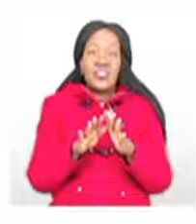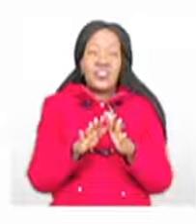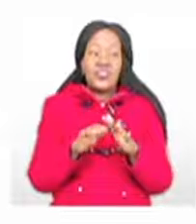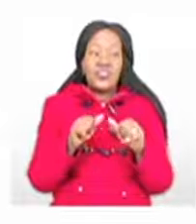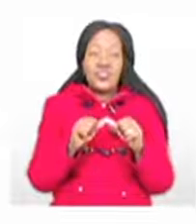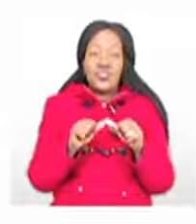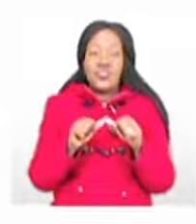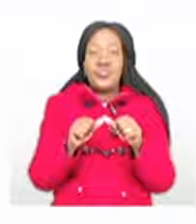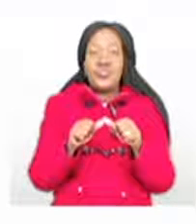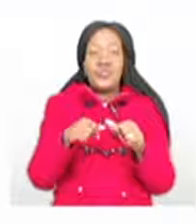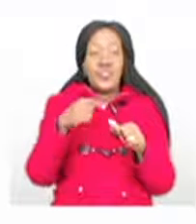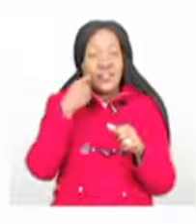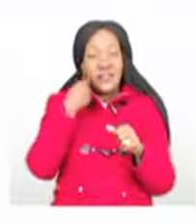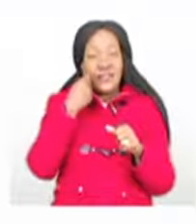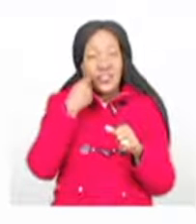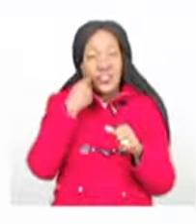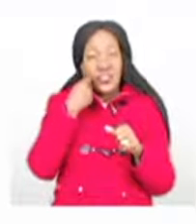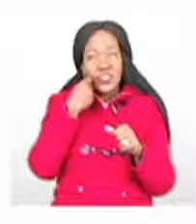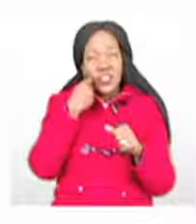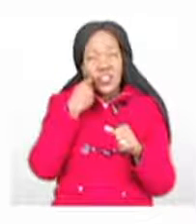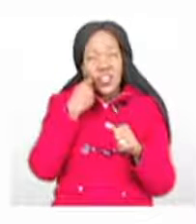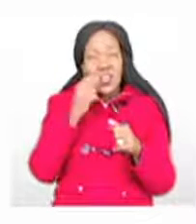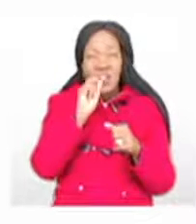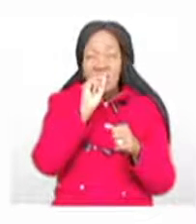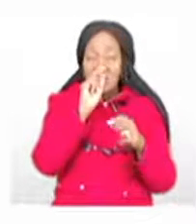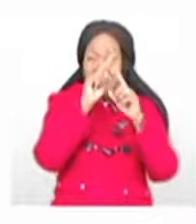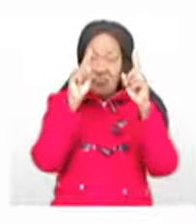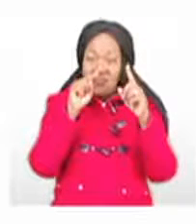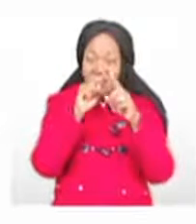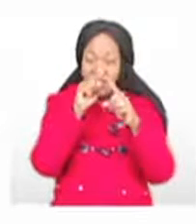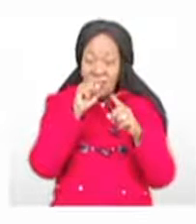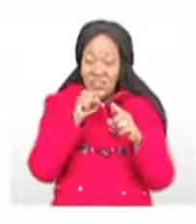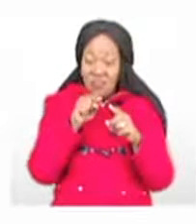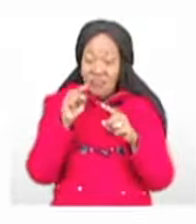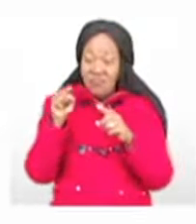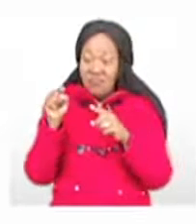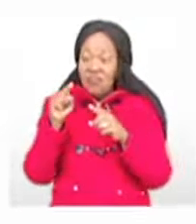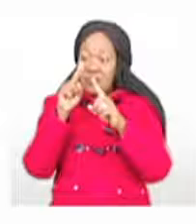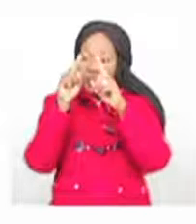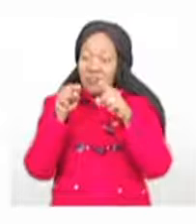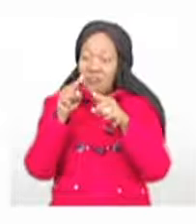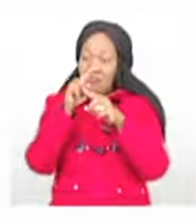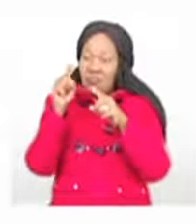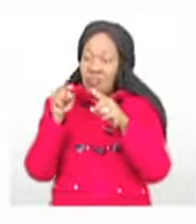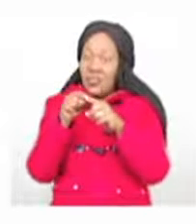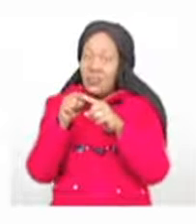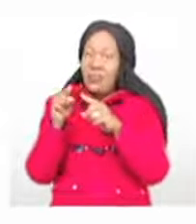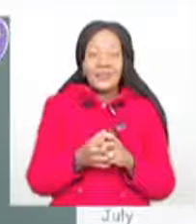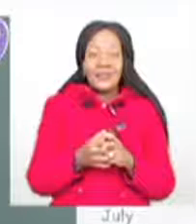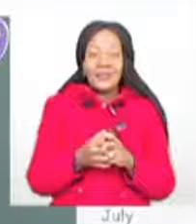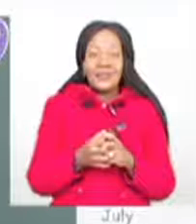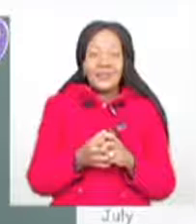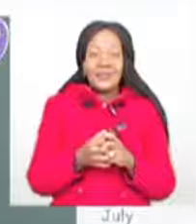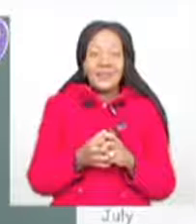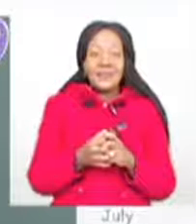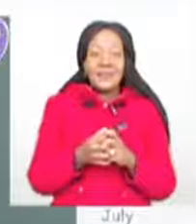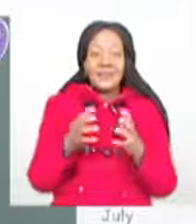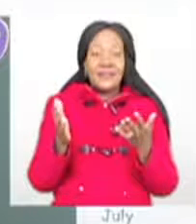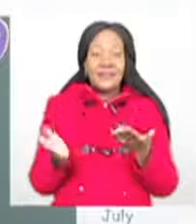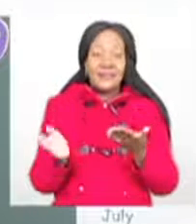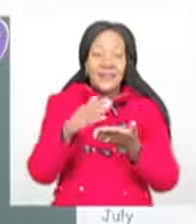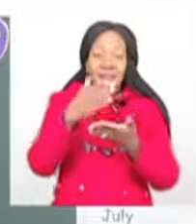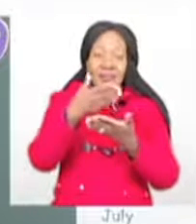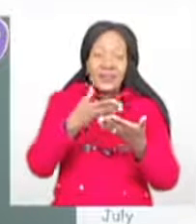for fish in all the blocks at the bottom of the page. Let's turn